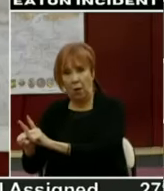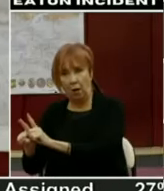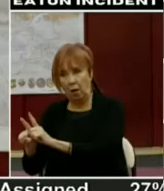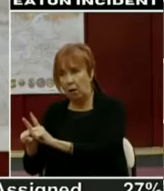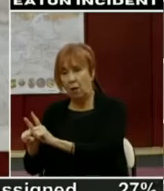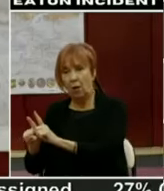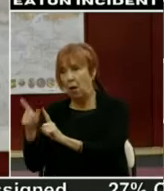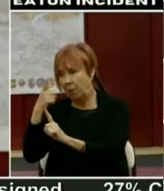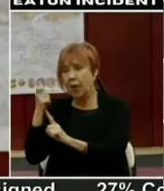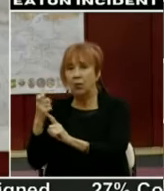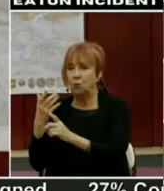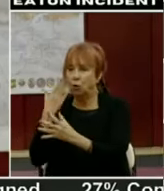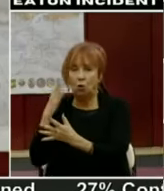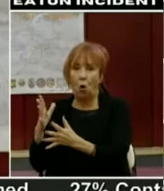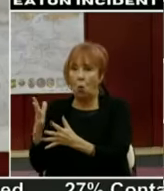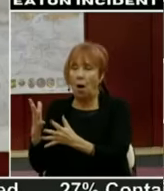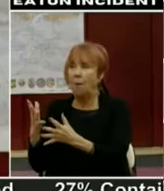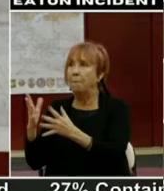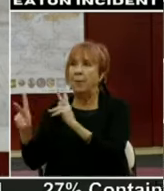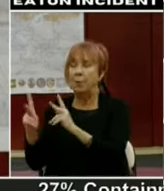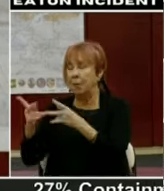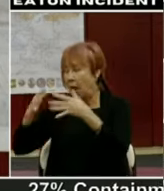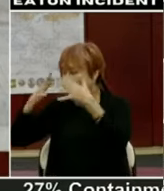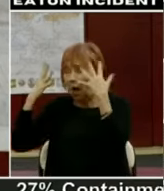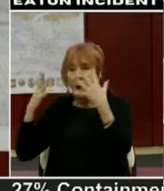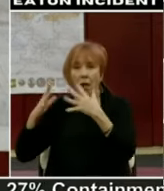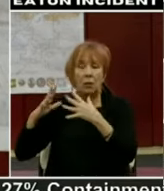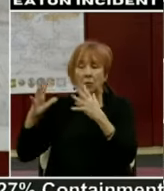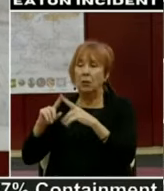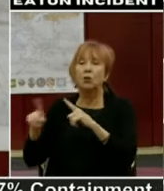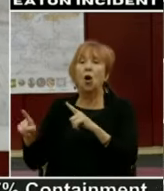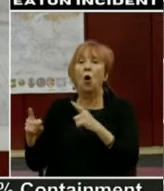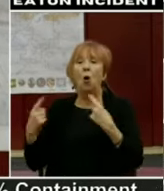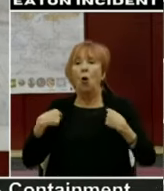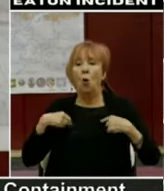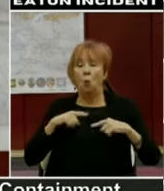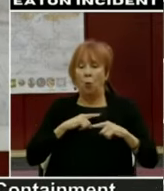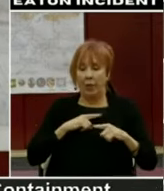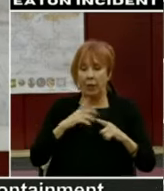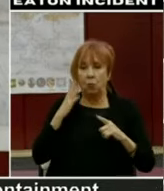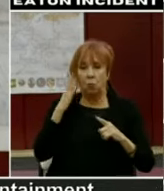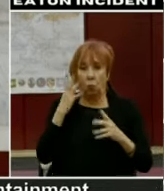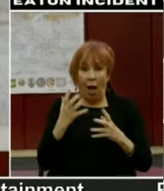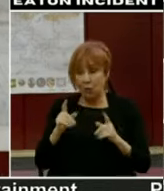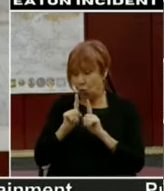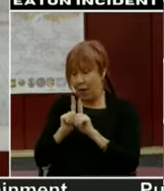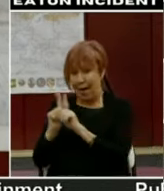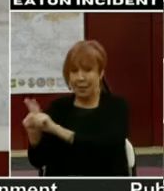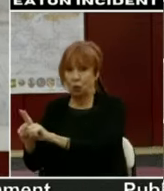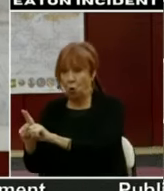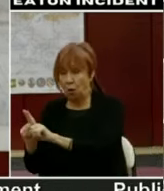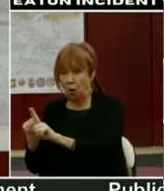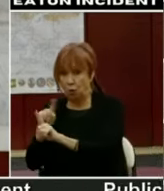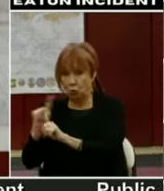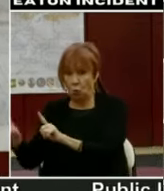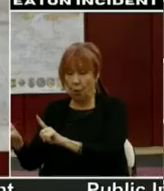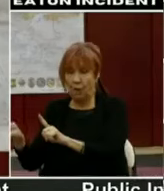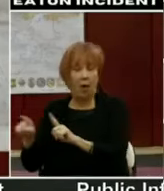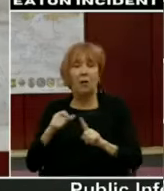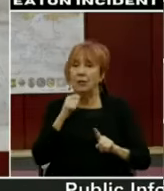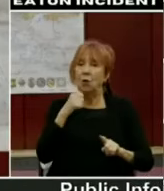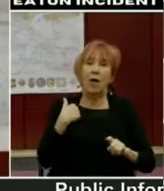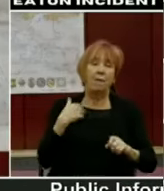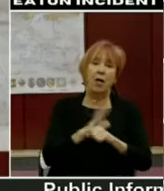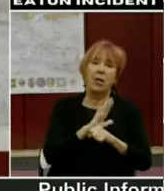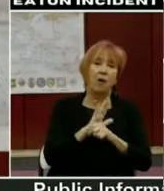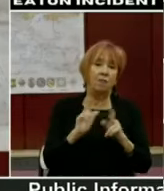from protecting areas and doing patrols and things like that to start to escort people in at this time. Also, even more important,